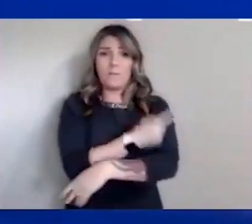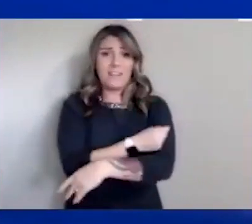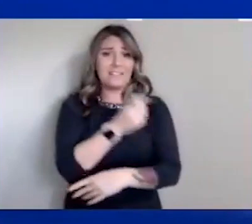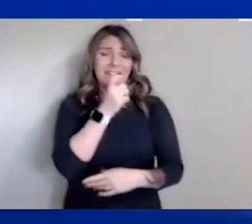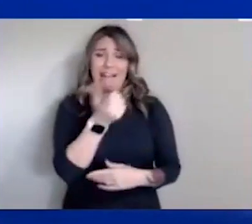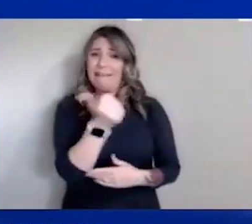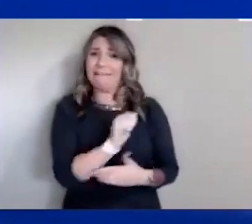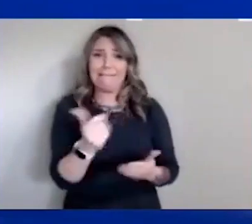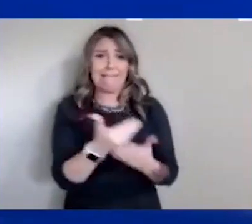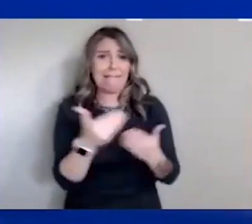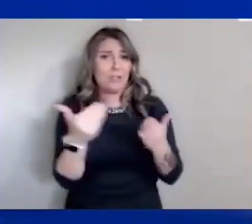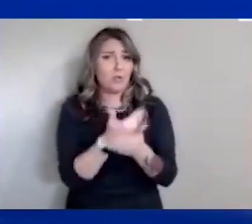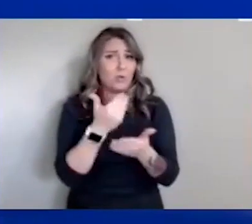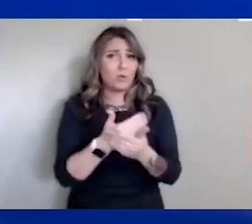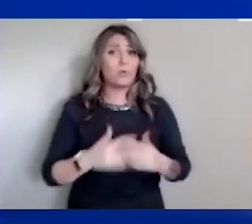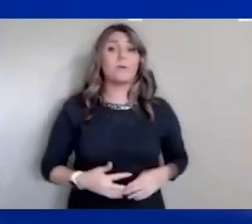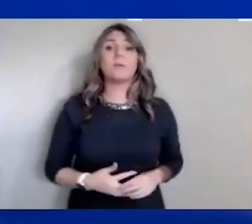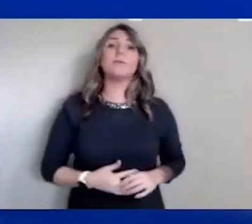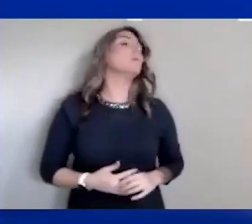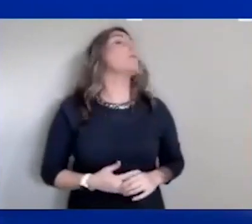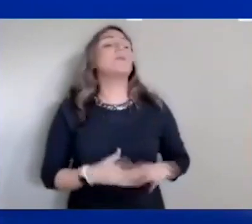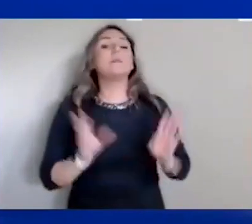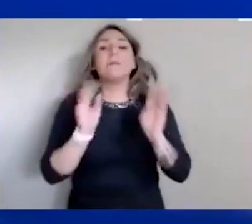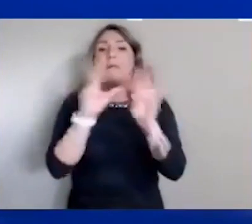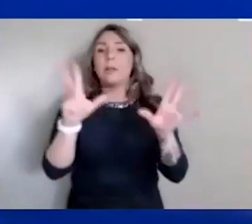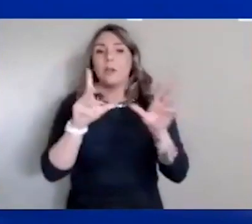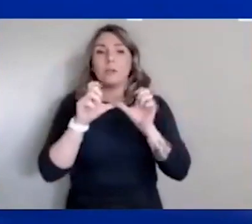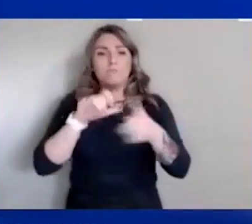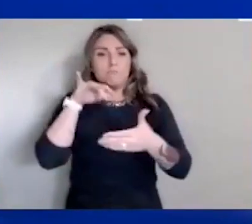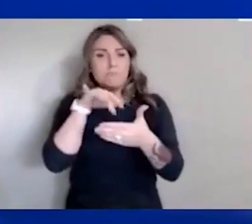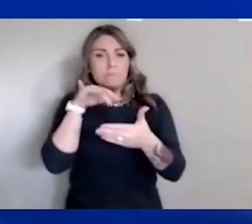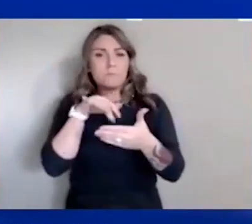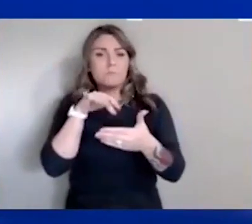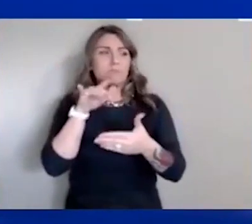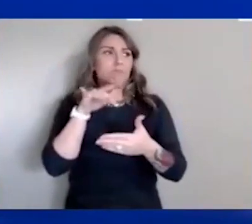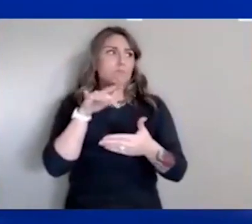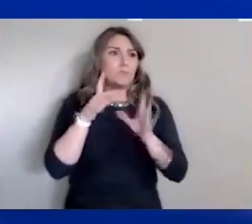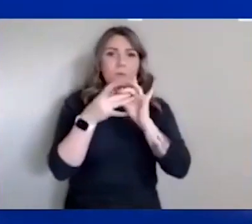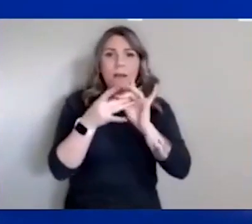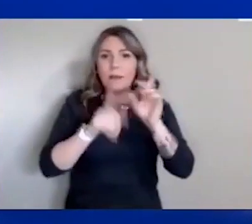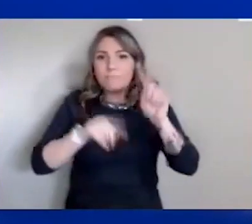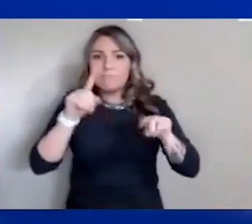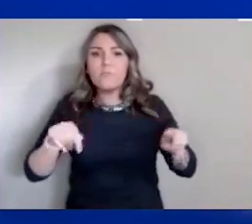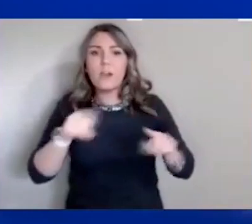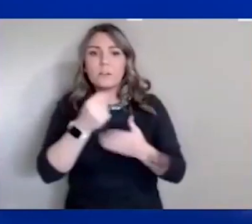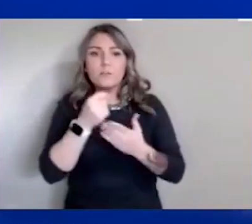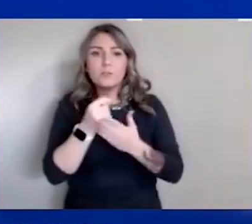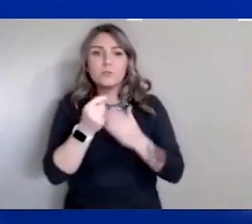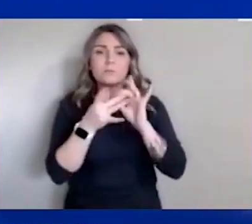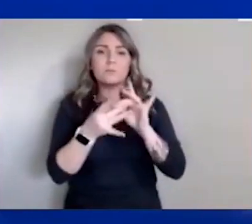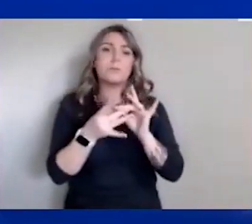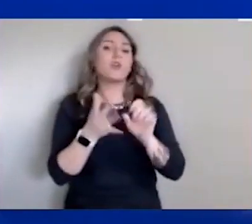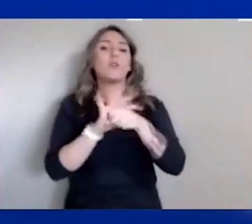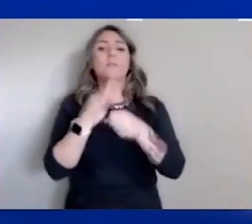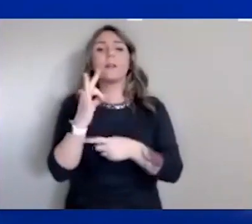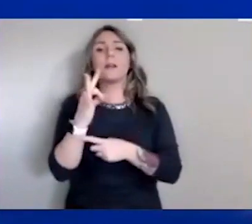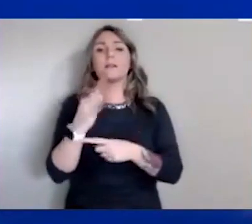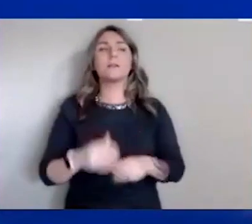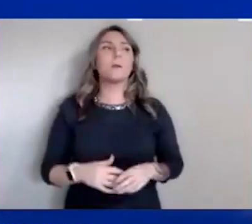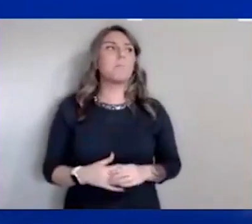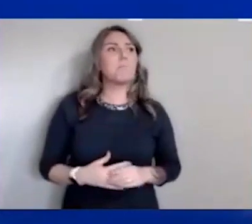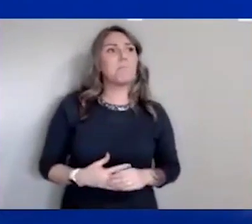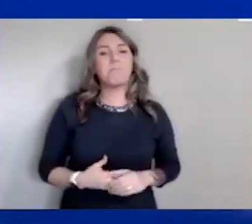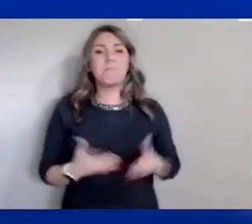know No. clearly there are ongoing studies regarding different treatments for COVID-19 that may help feel a little bit like